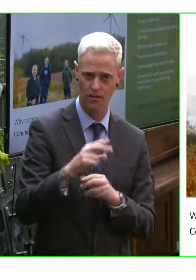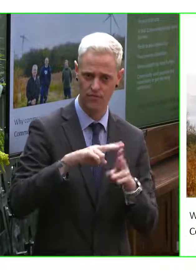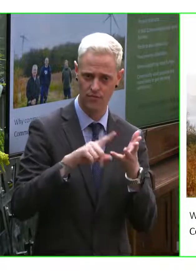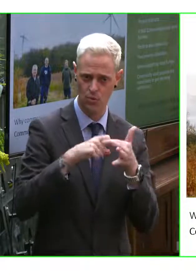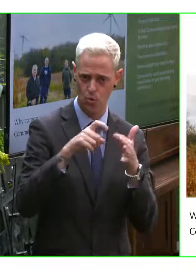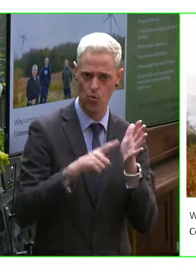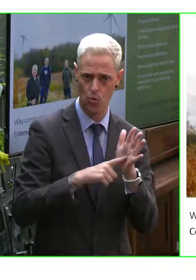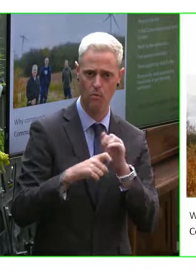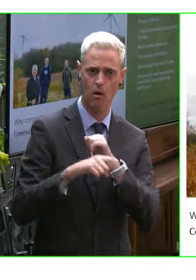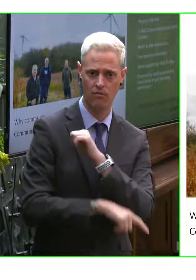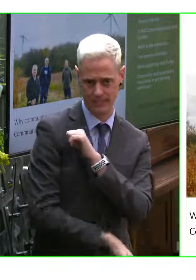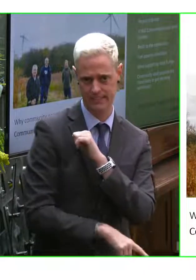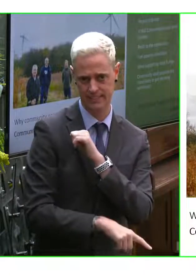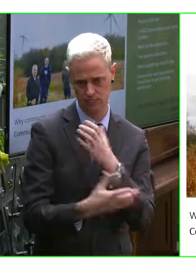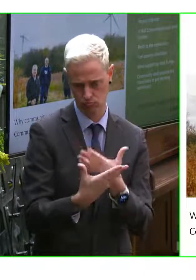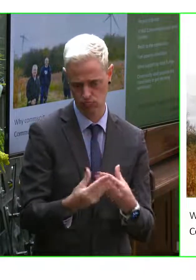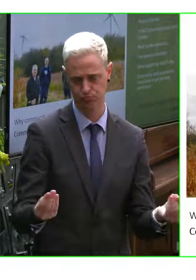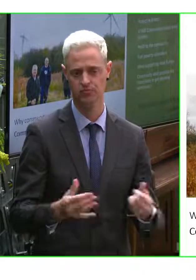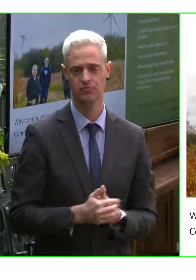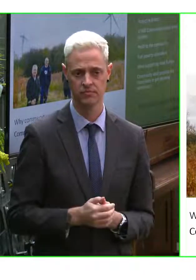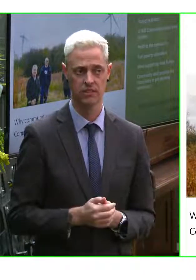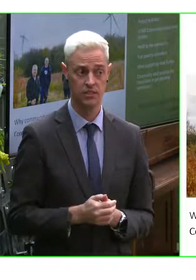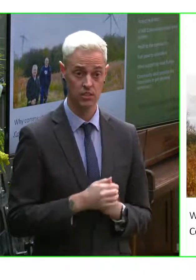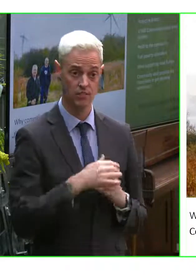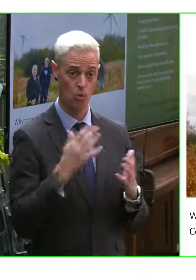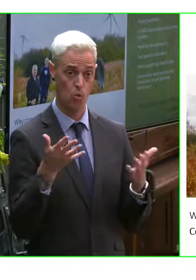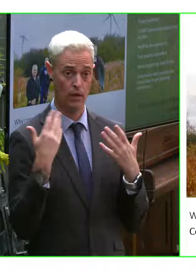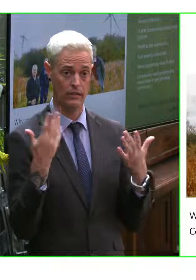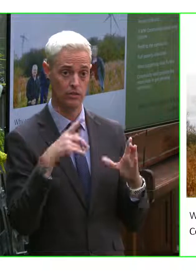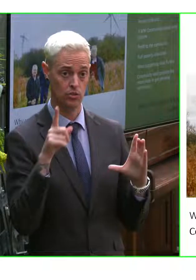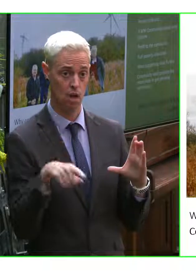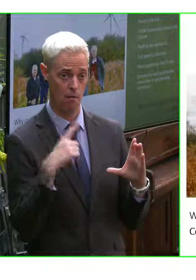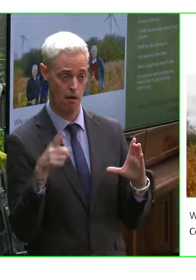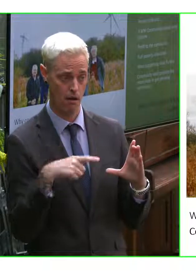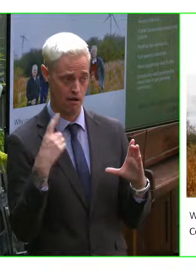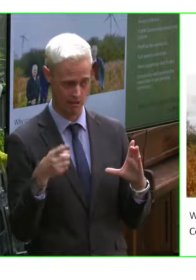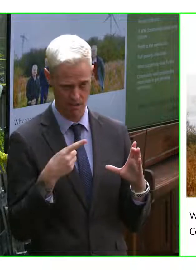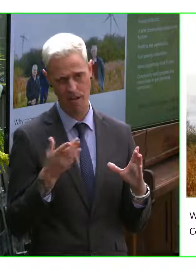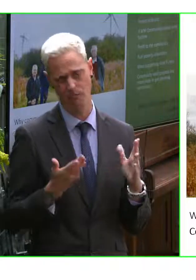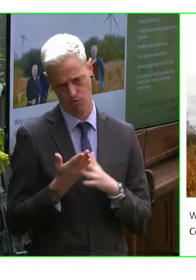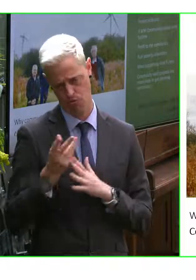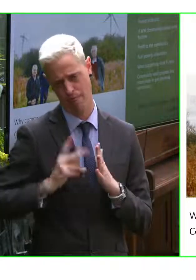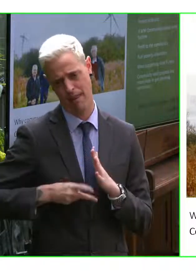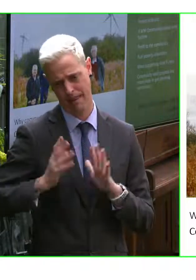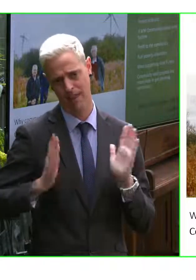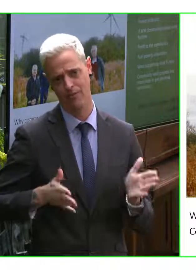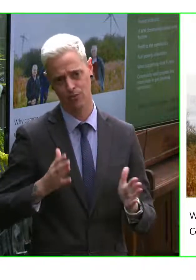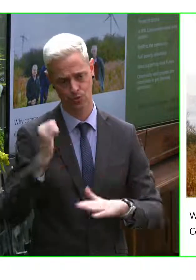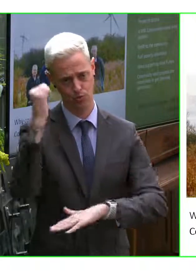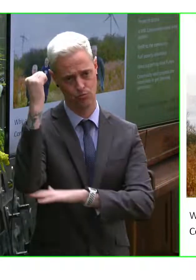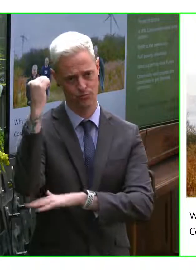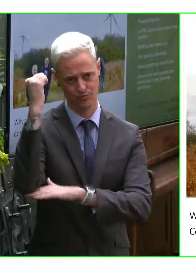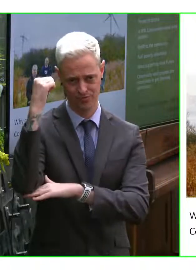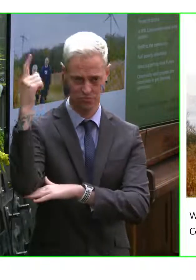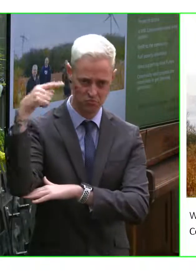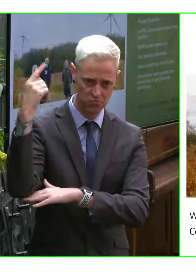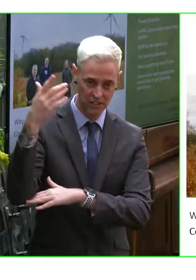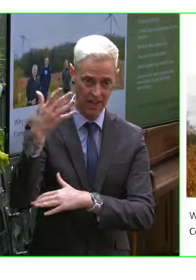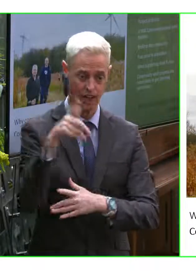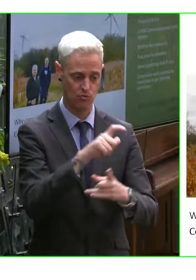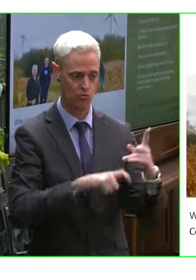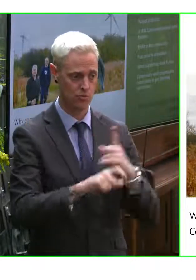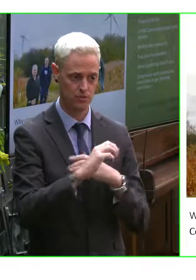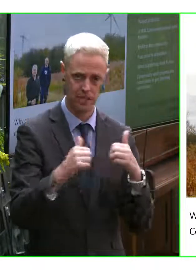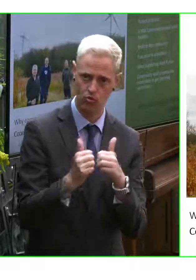Community planning, wind energy, wind turbines need to get through planning, and that won't happen without community